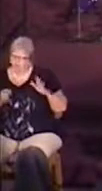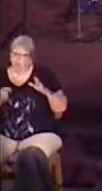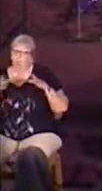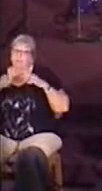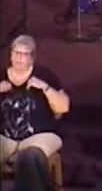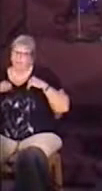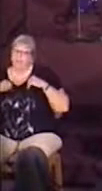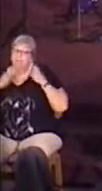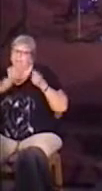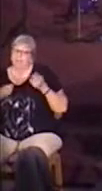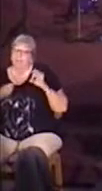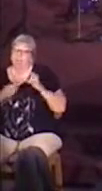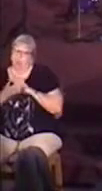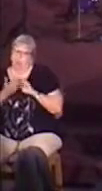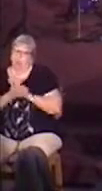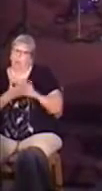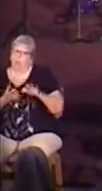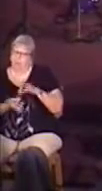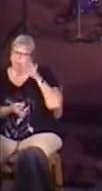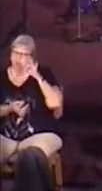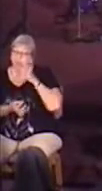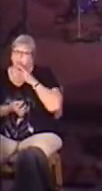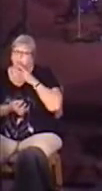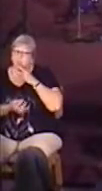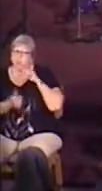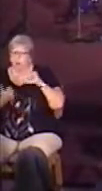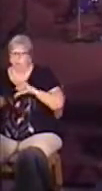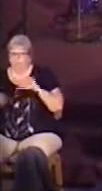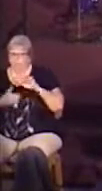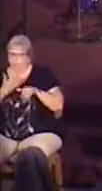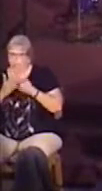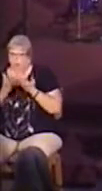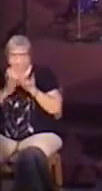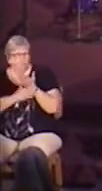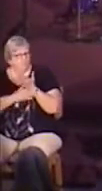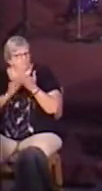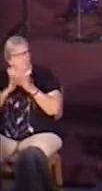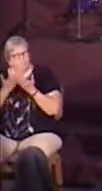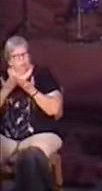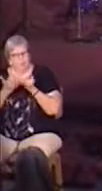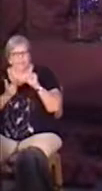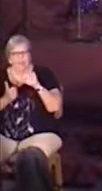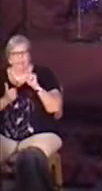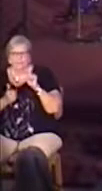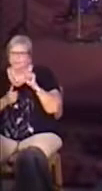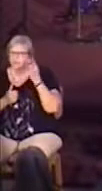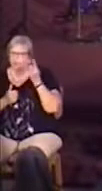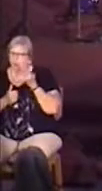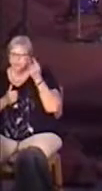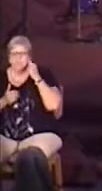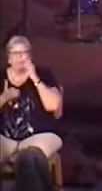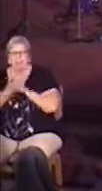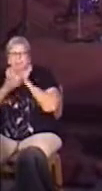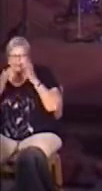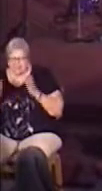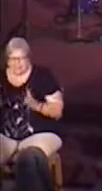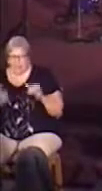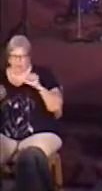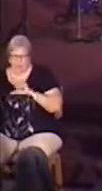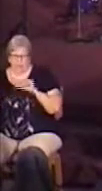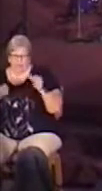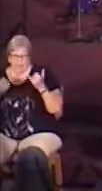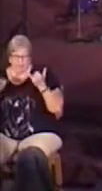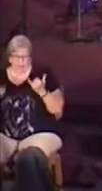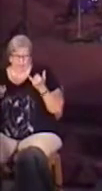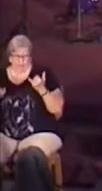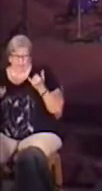Spirit. And water baptism is all throughout the book of Acts. It was always believers' baptism, for instance. Now, today,